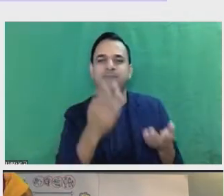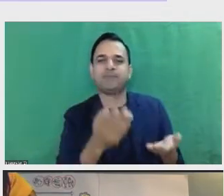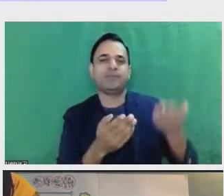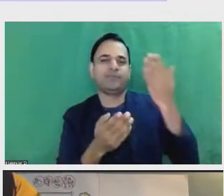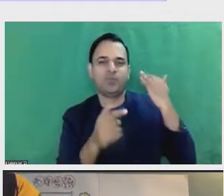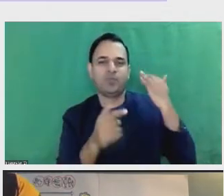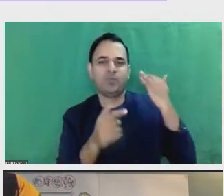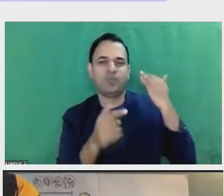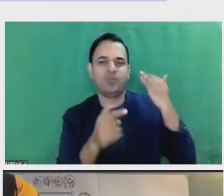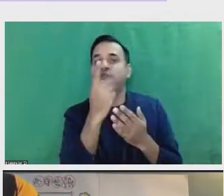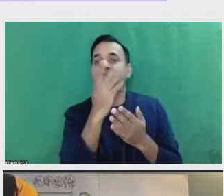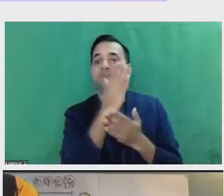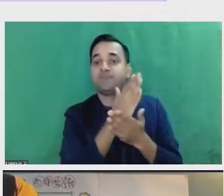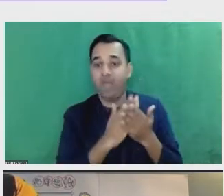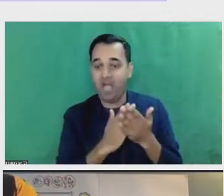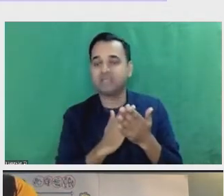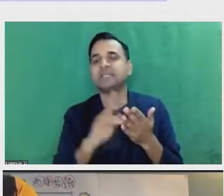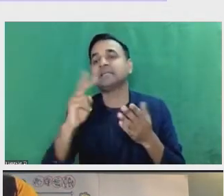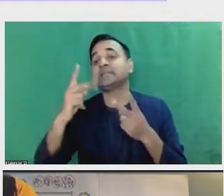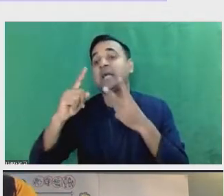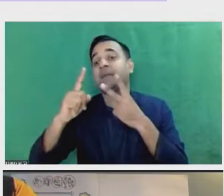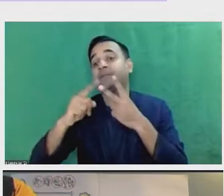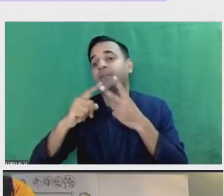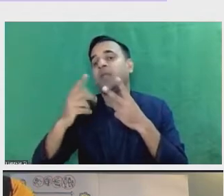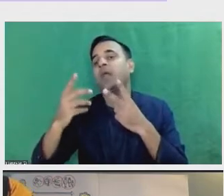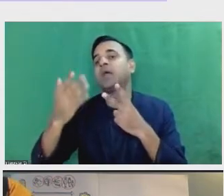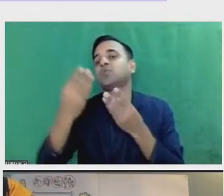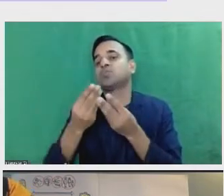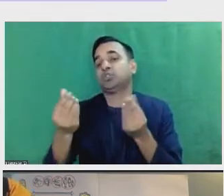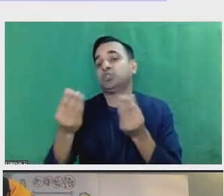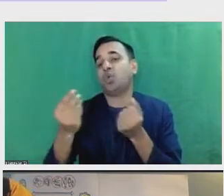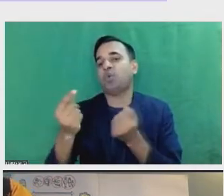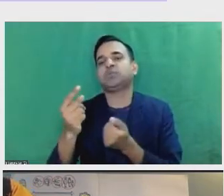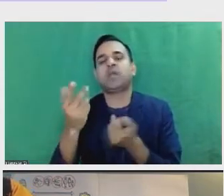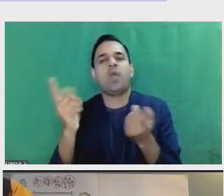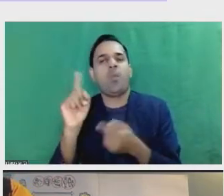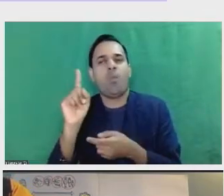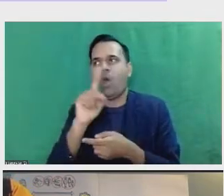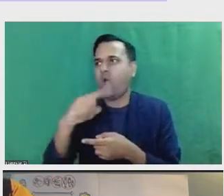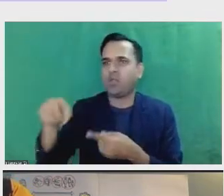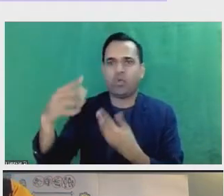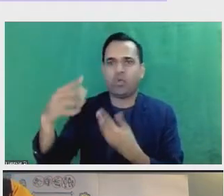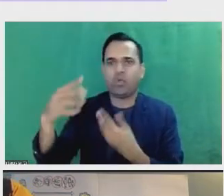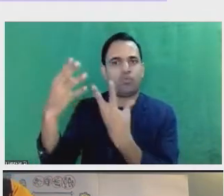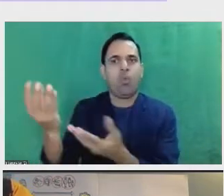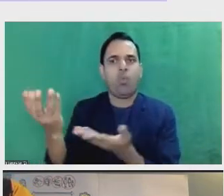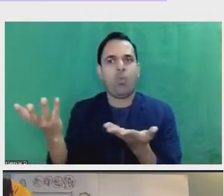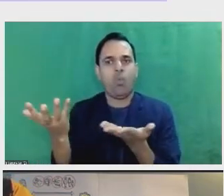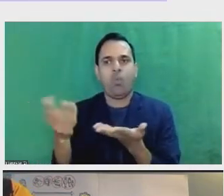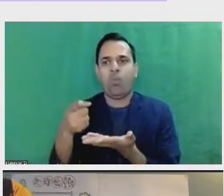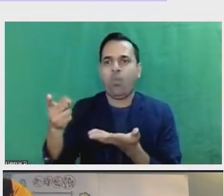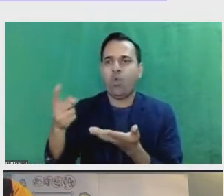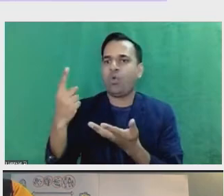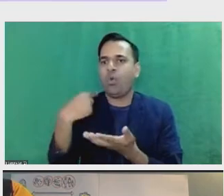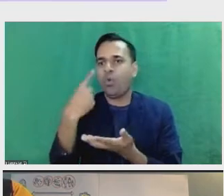making decision on allocation? What are the projects that are going to be funded? And earlier, I heard some of